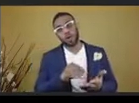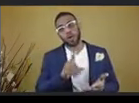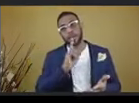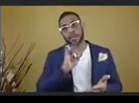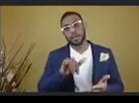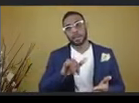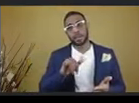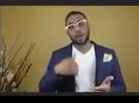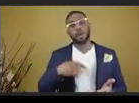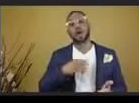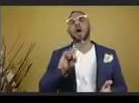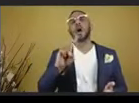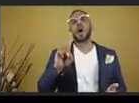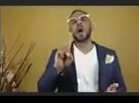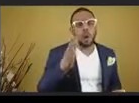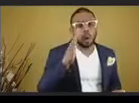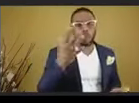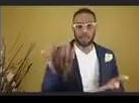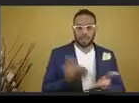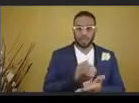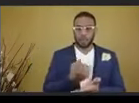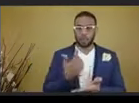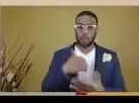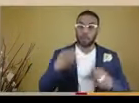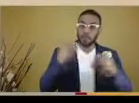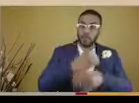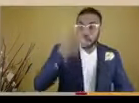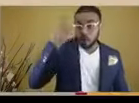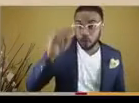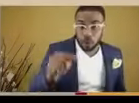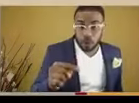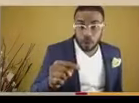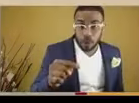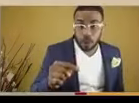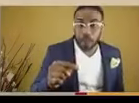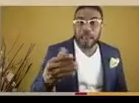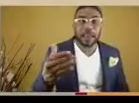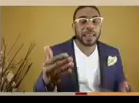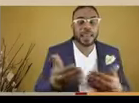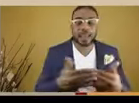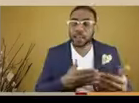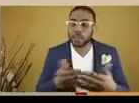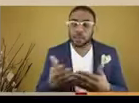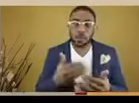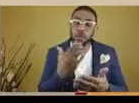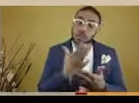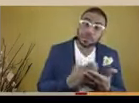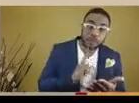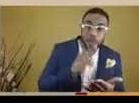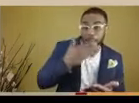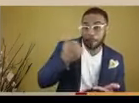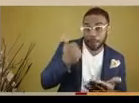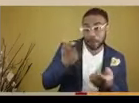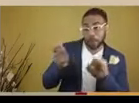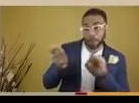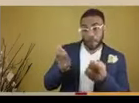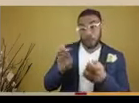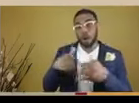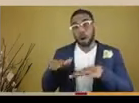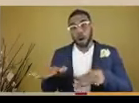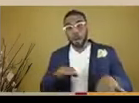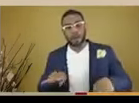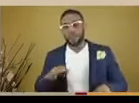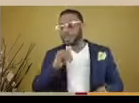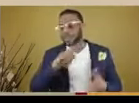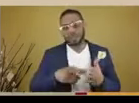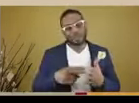we only are going to get what we fight for. And even though some may be better mannered, it does not mean